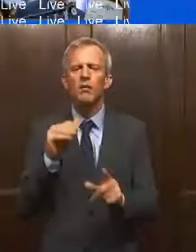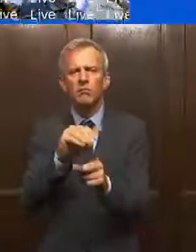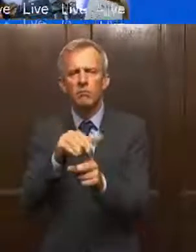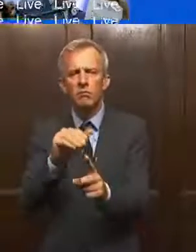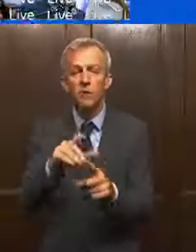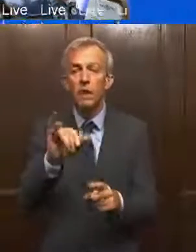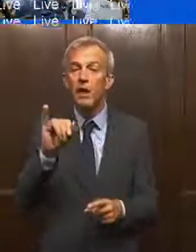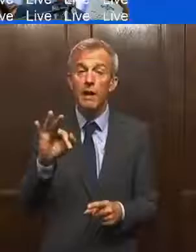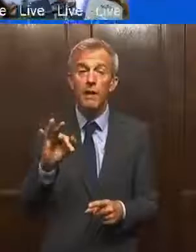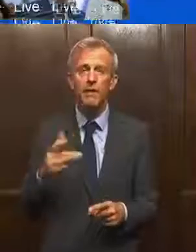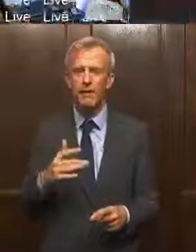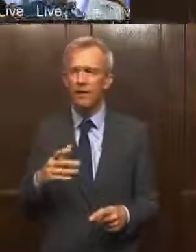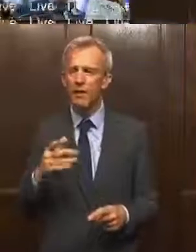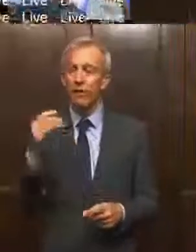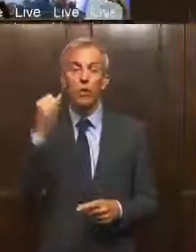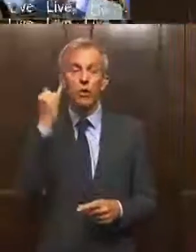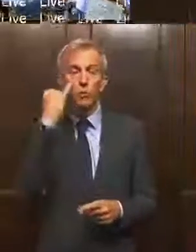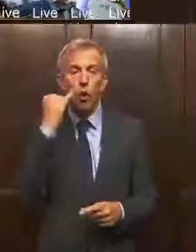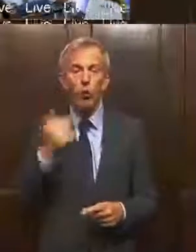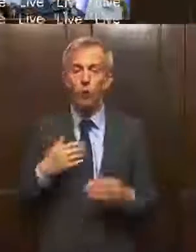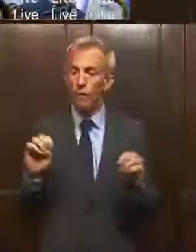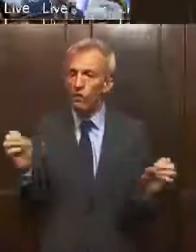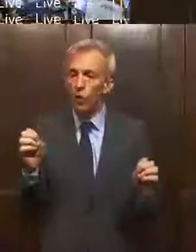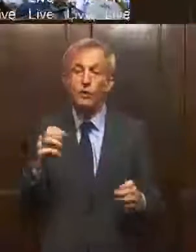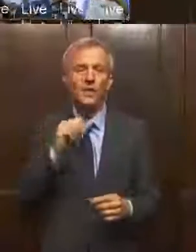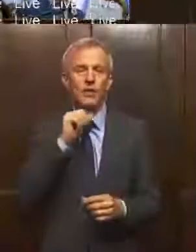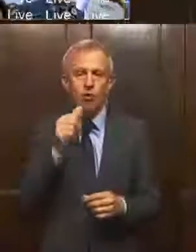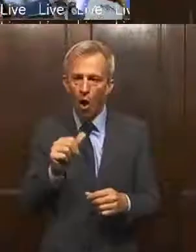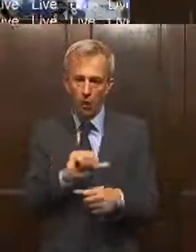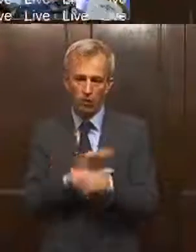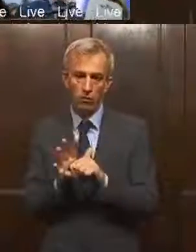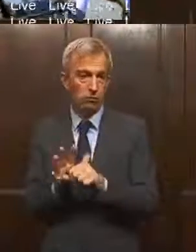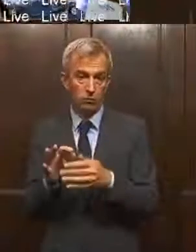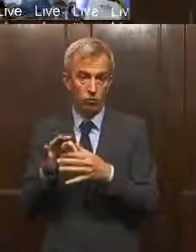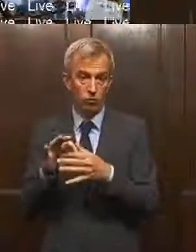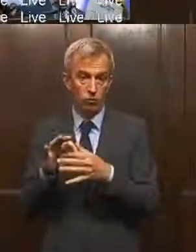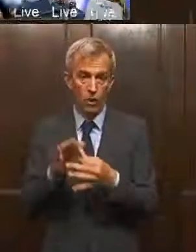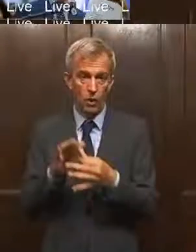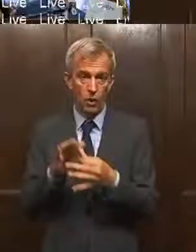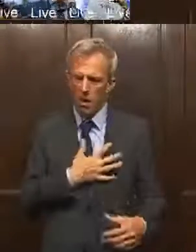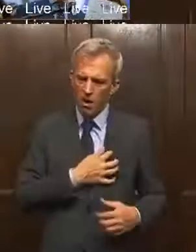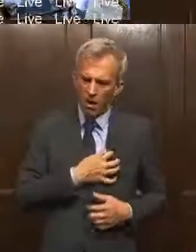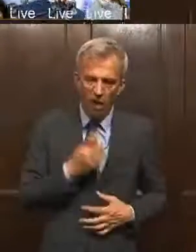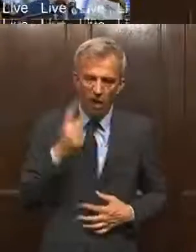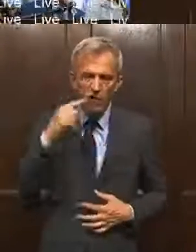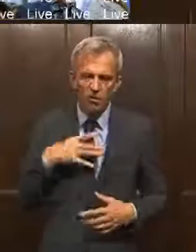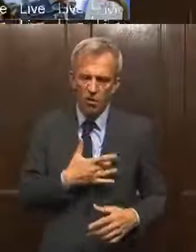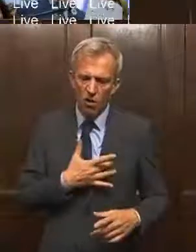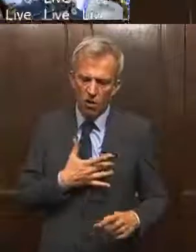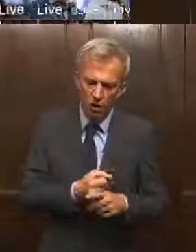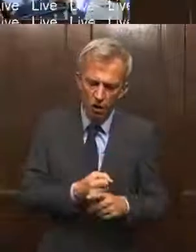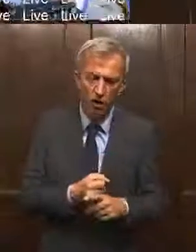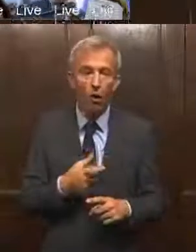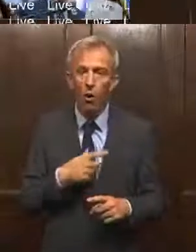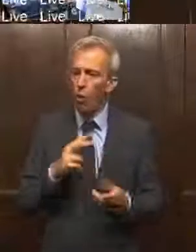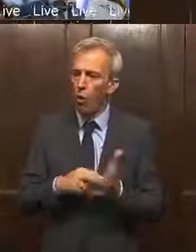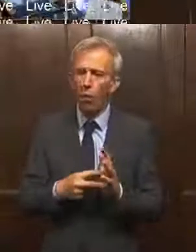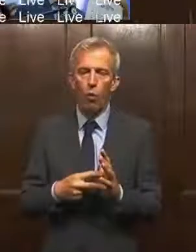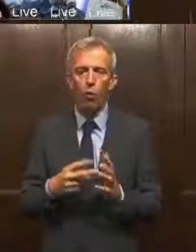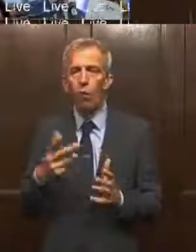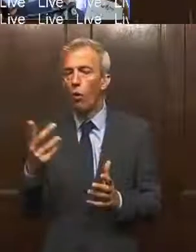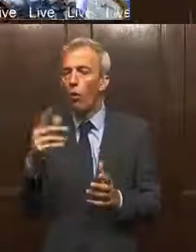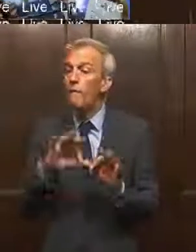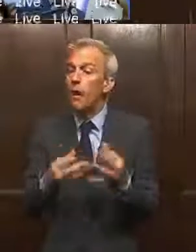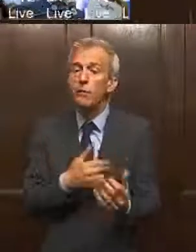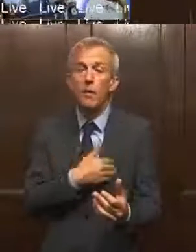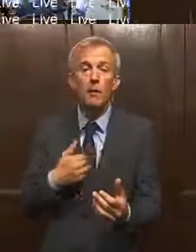emergency, if you feel a pain in your chest, you think you might be having a heart attack, a family member needs to see a doctor for an